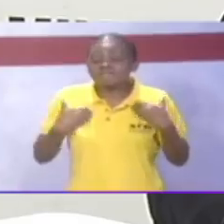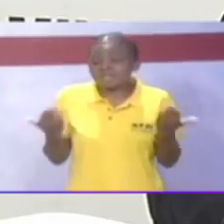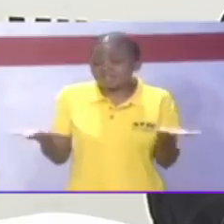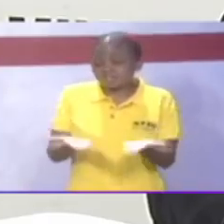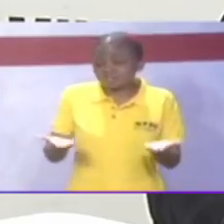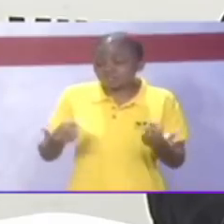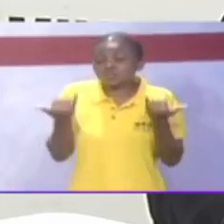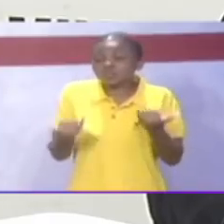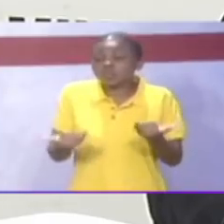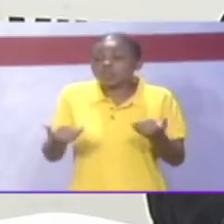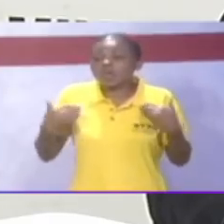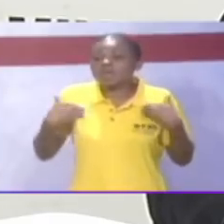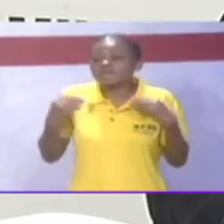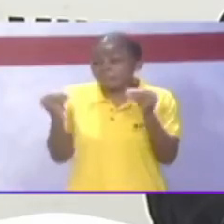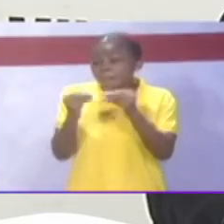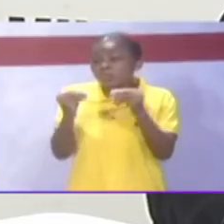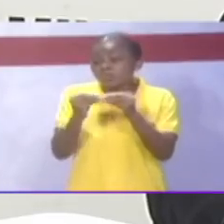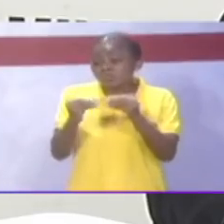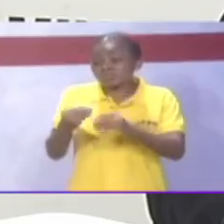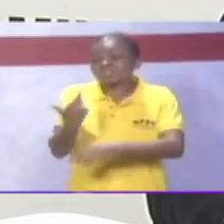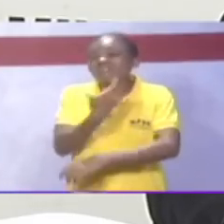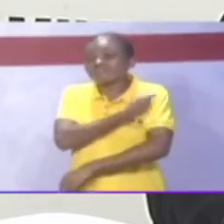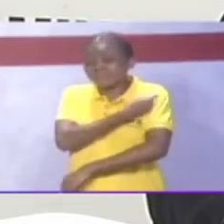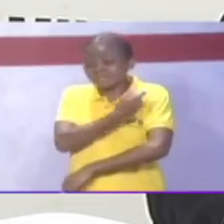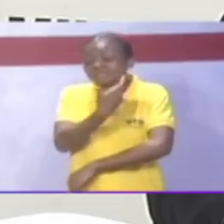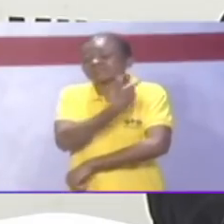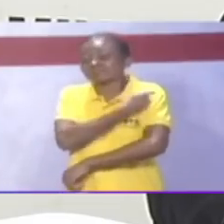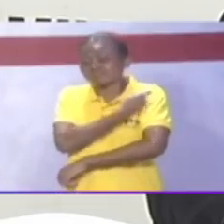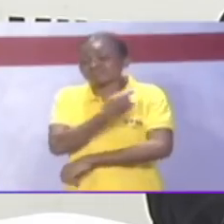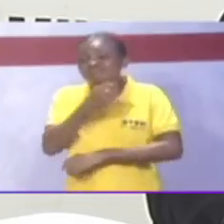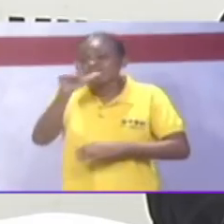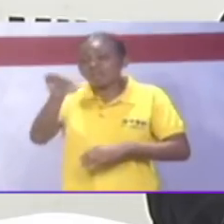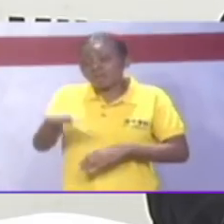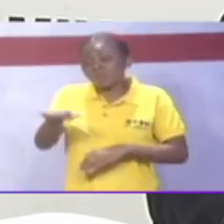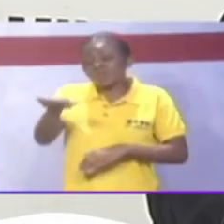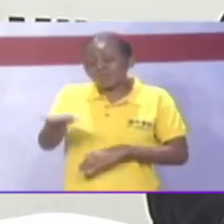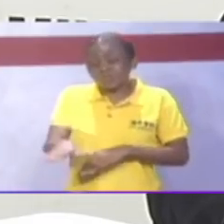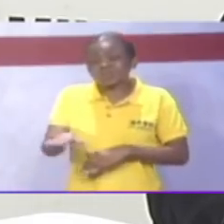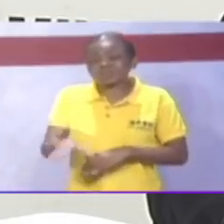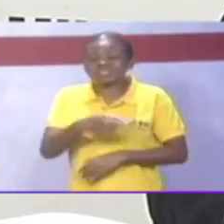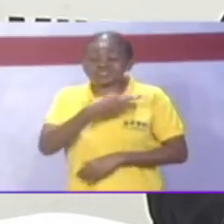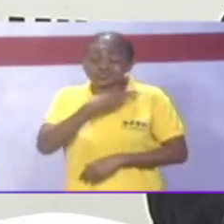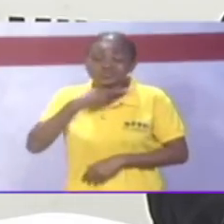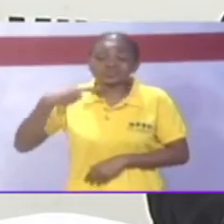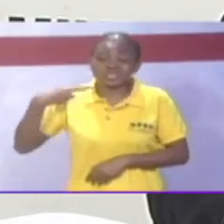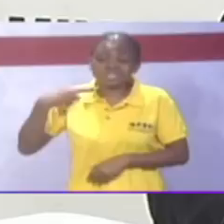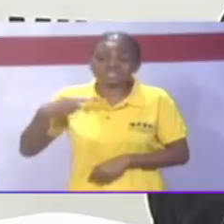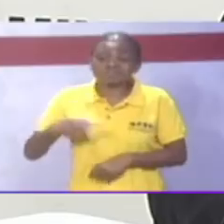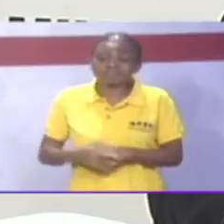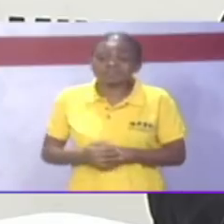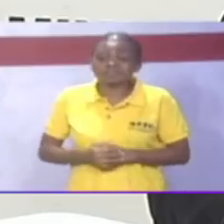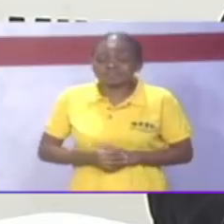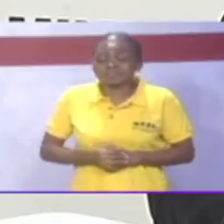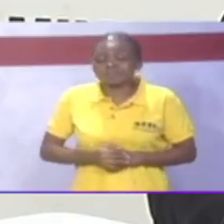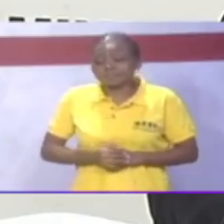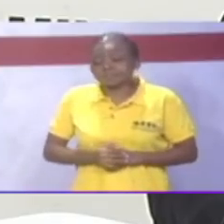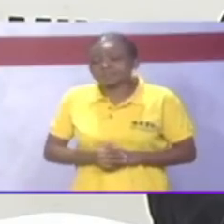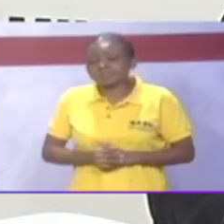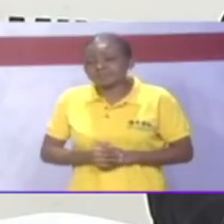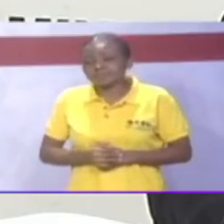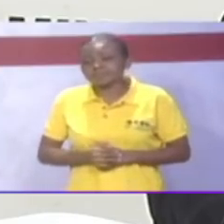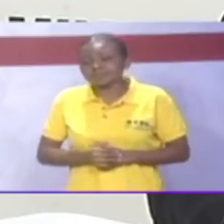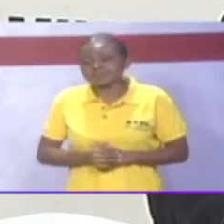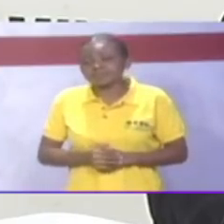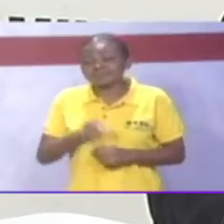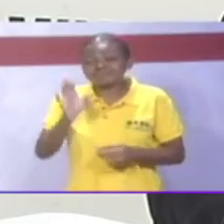to reduce the risk of those adverse outcomes. So if we take anything away from the case fatality ratio, take away the fact that we do need